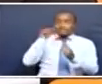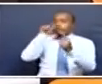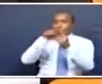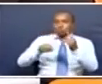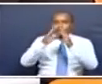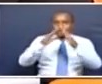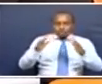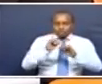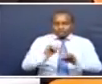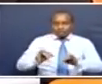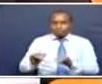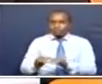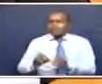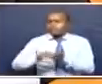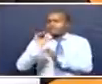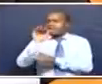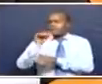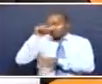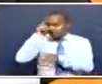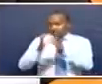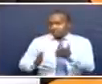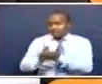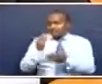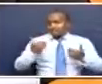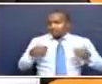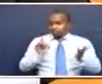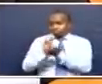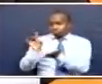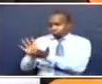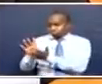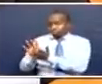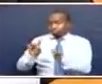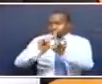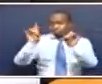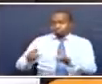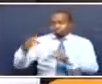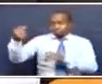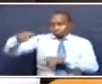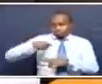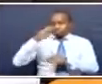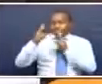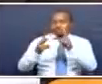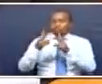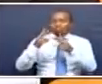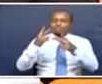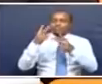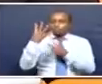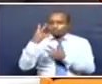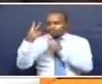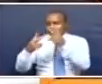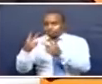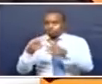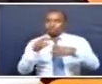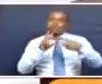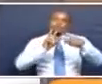governors justified in sacking or suspending their county workforce? Talk to us. The hashtag is a big question on Twitter. You can text us on 2422. We speak to